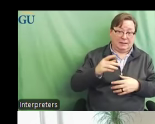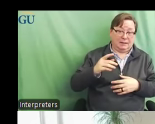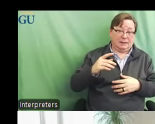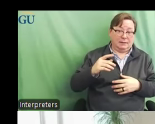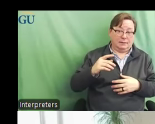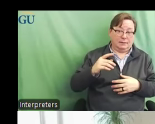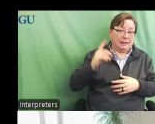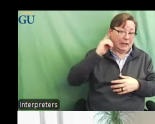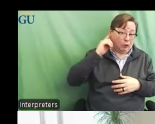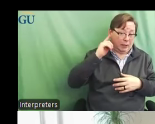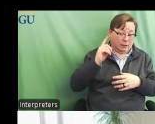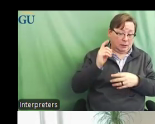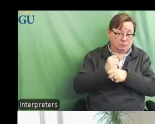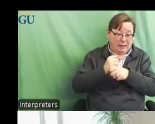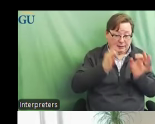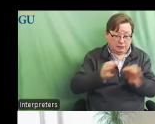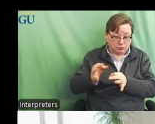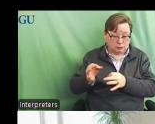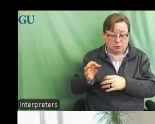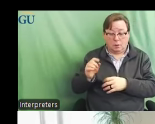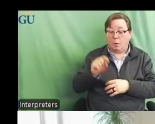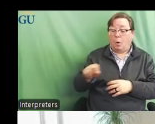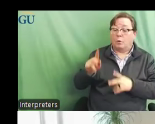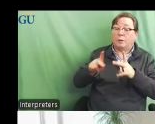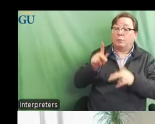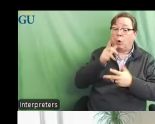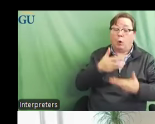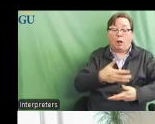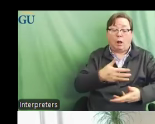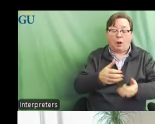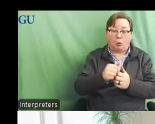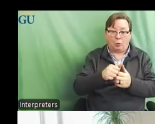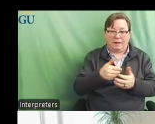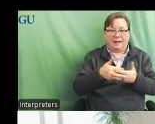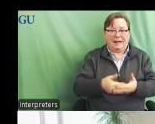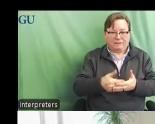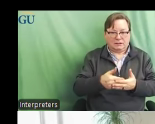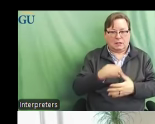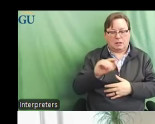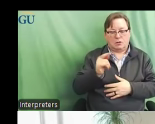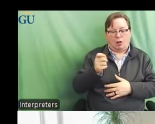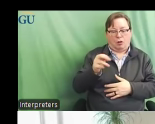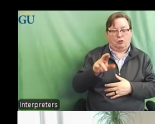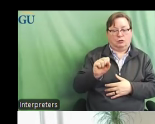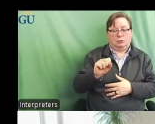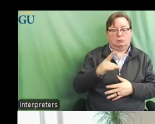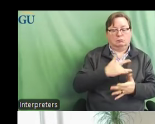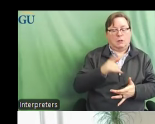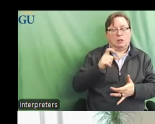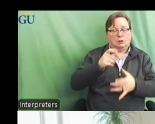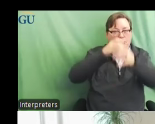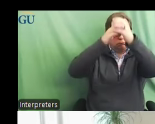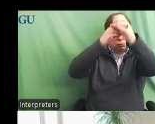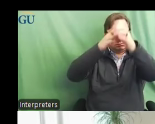that people who work with deaf and hard of hearing infants and toddlers should really be knowledgeable about